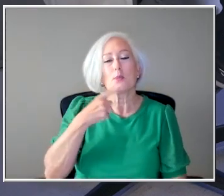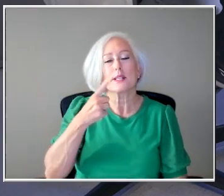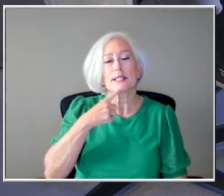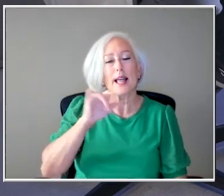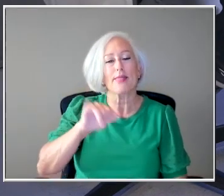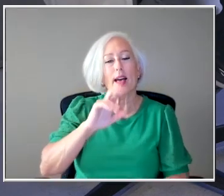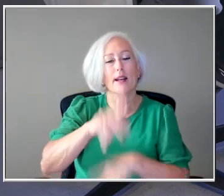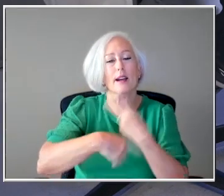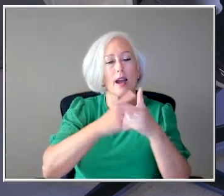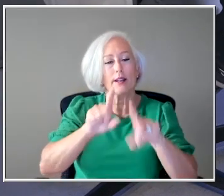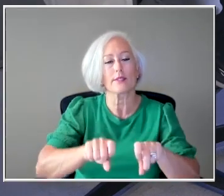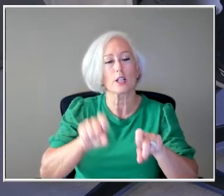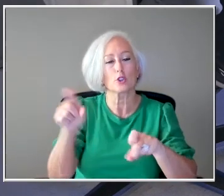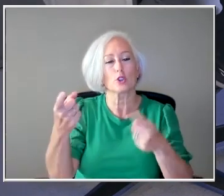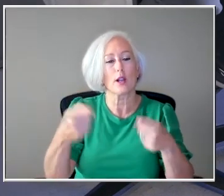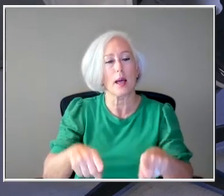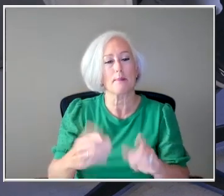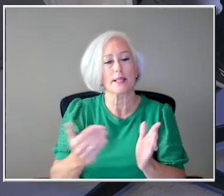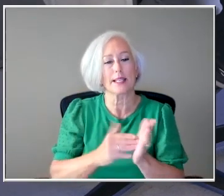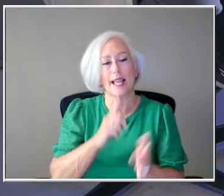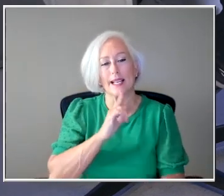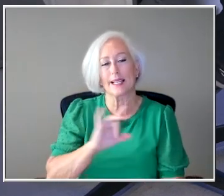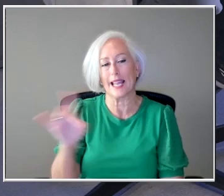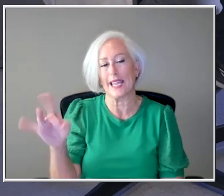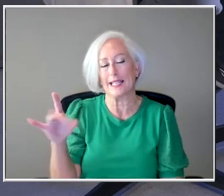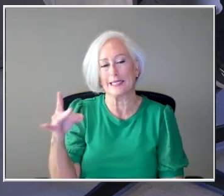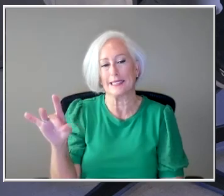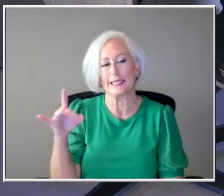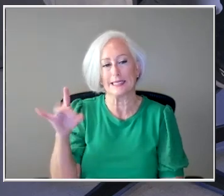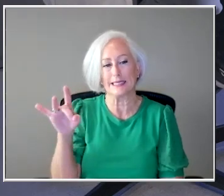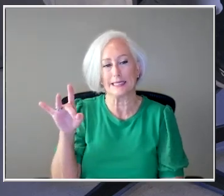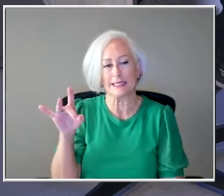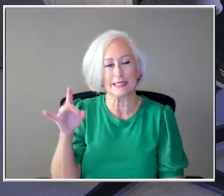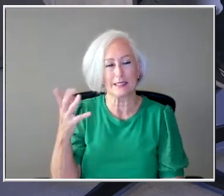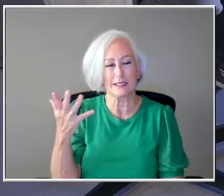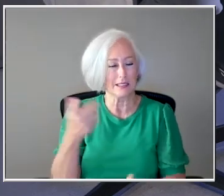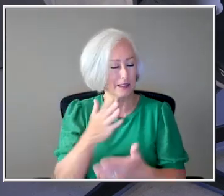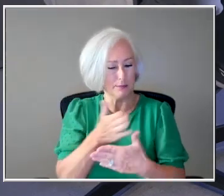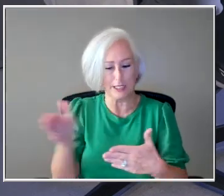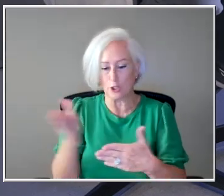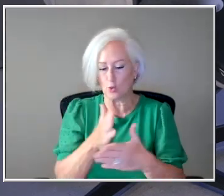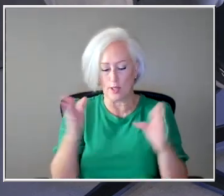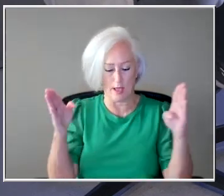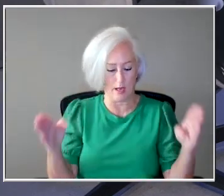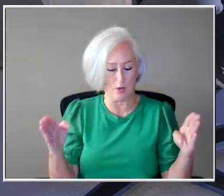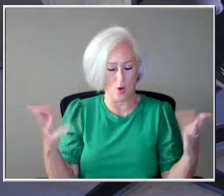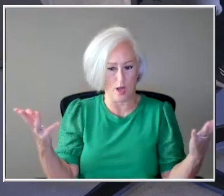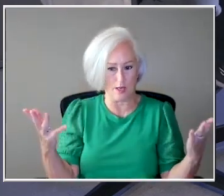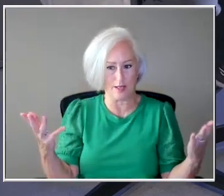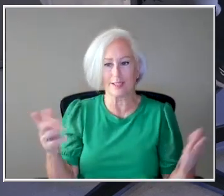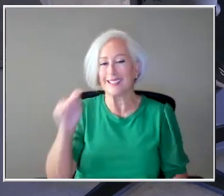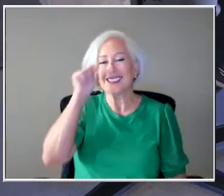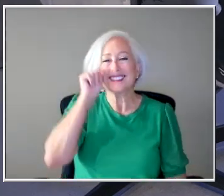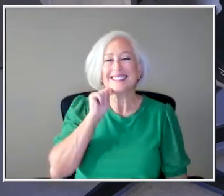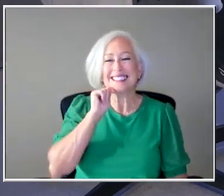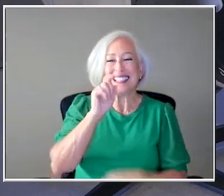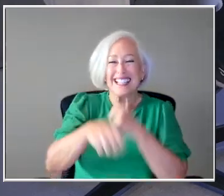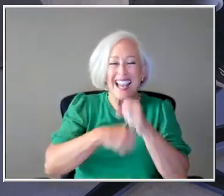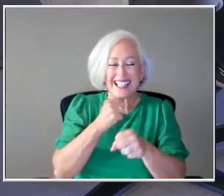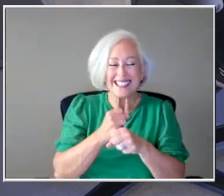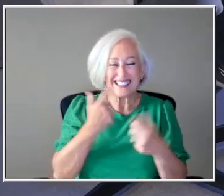time frame? Why is that? Well, teenager years. Adolescence. Growing up.